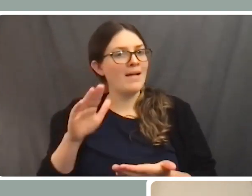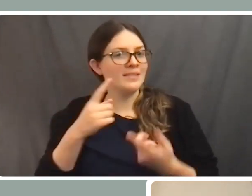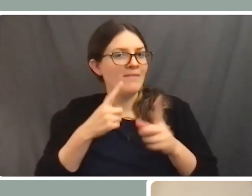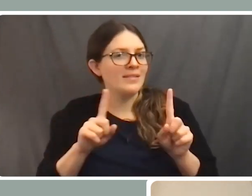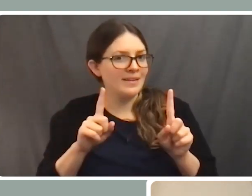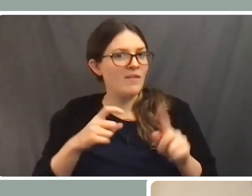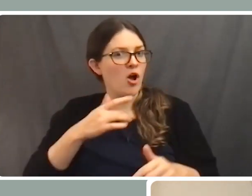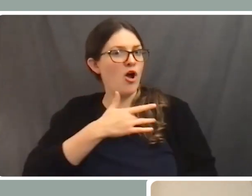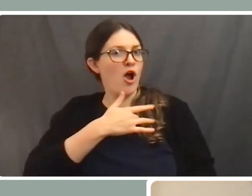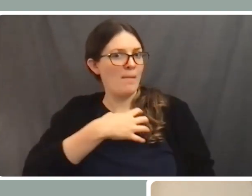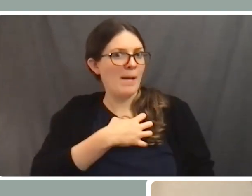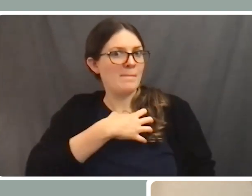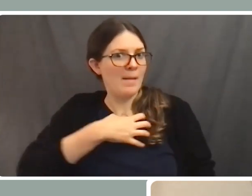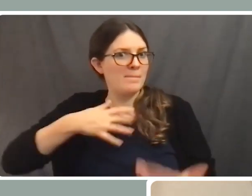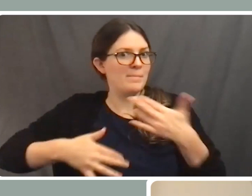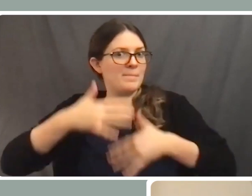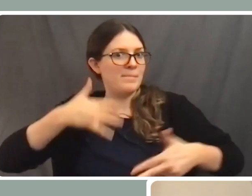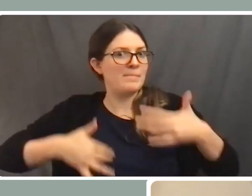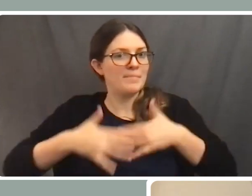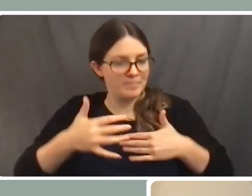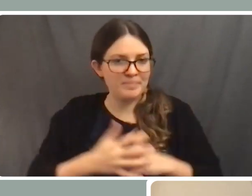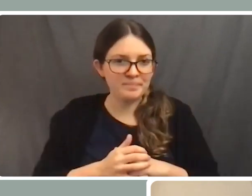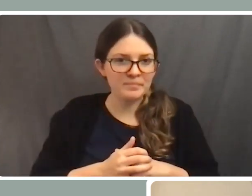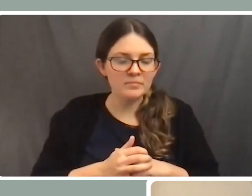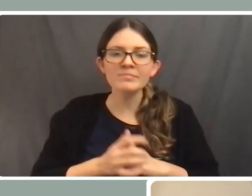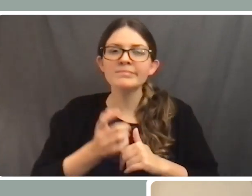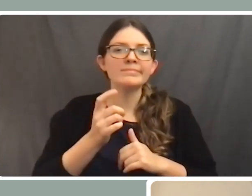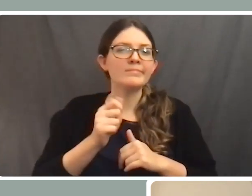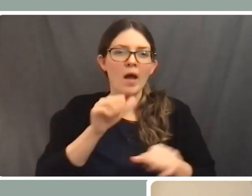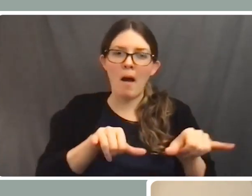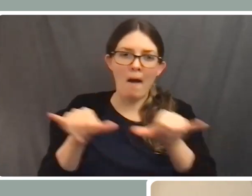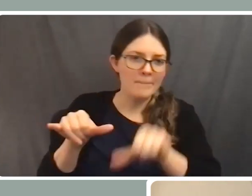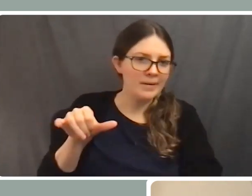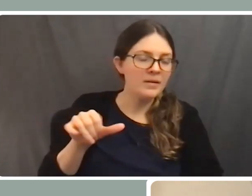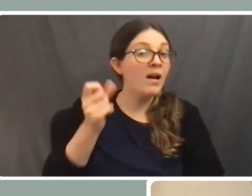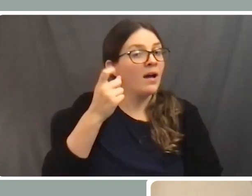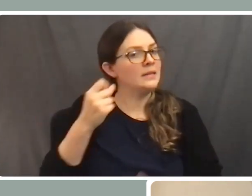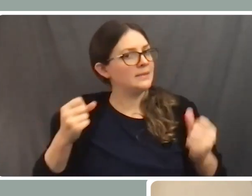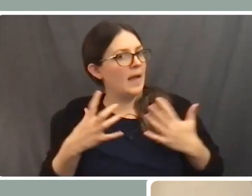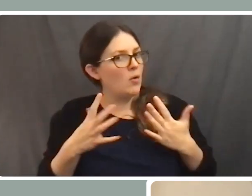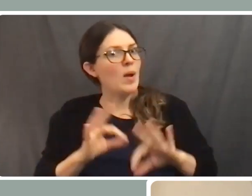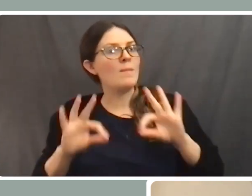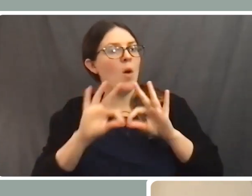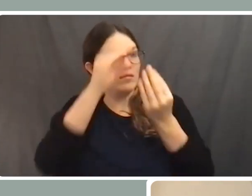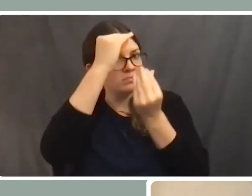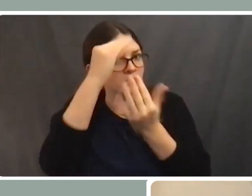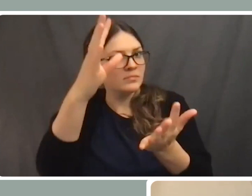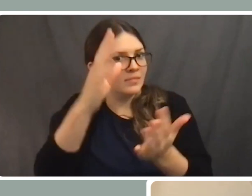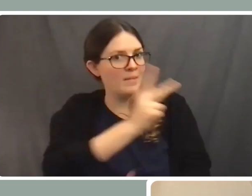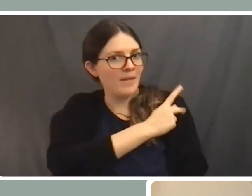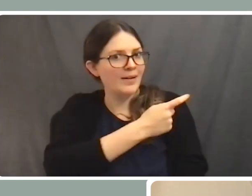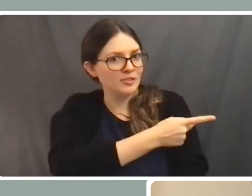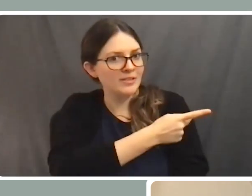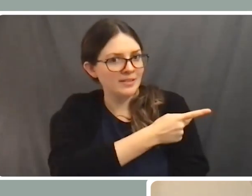in pumping out blood. So, again, that's very uncommon, but it is scary. And we always have to talk about it with our patients. Of course, it's going to